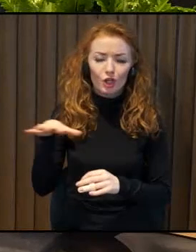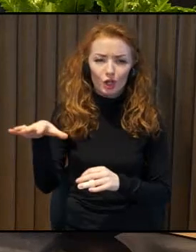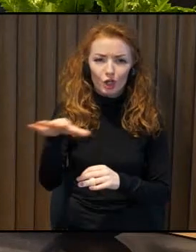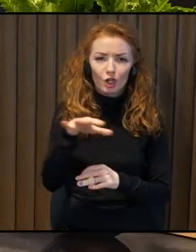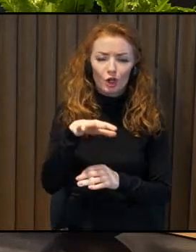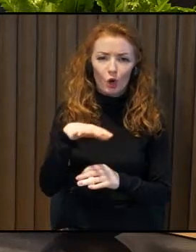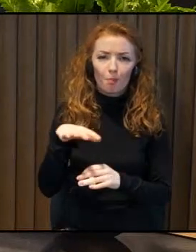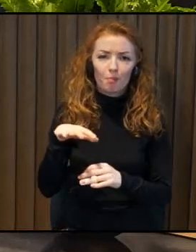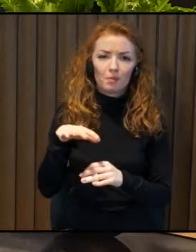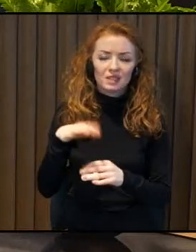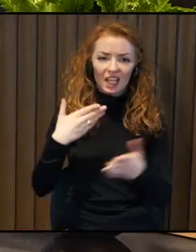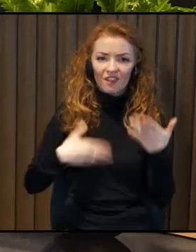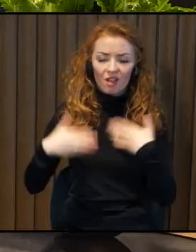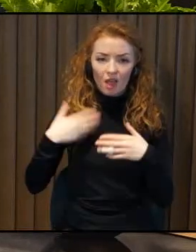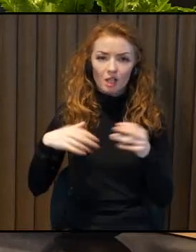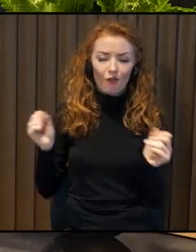feeling and